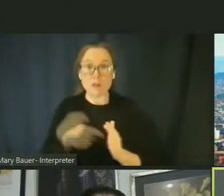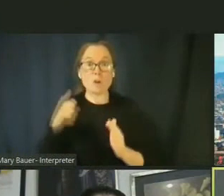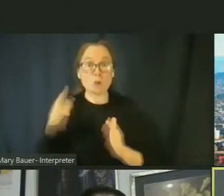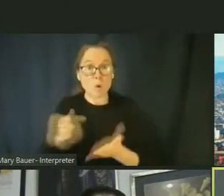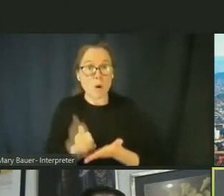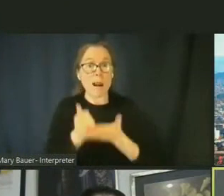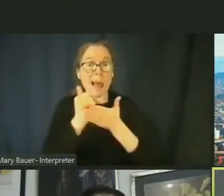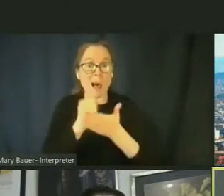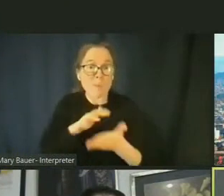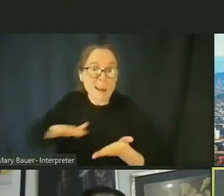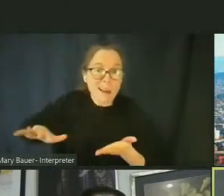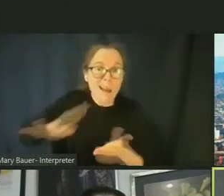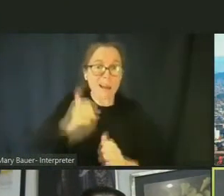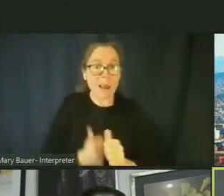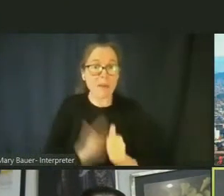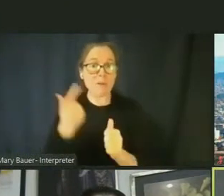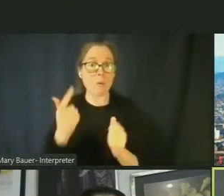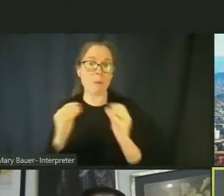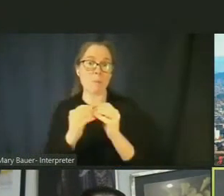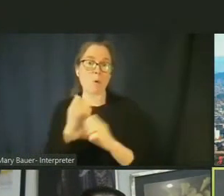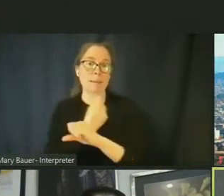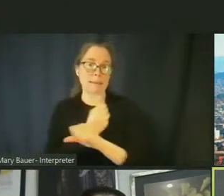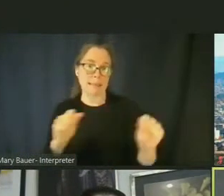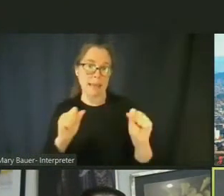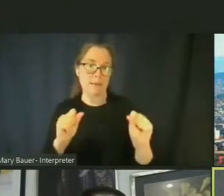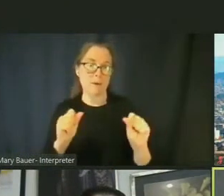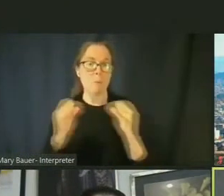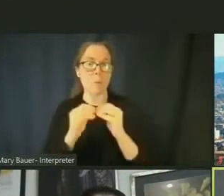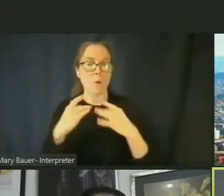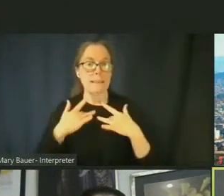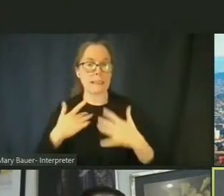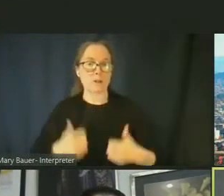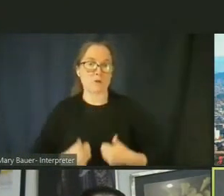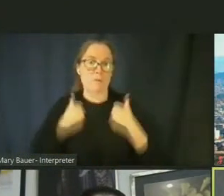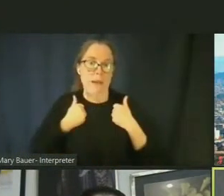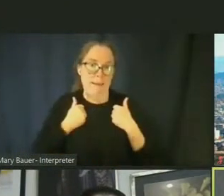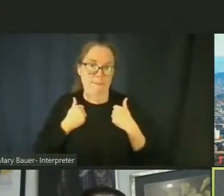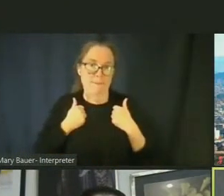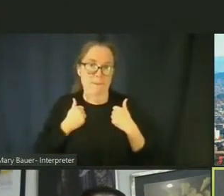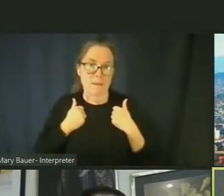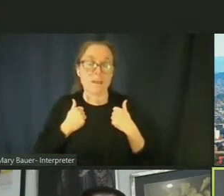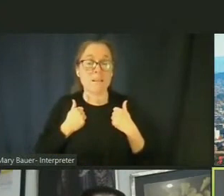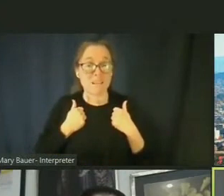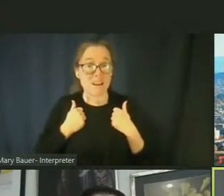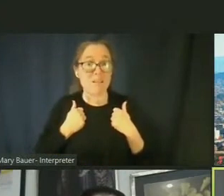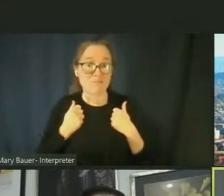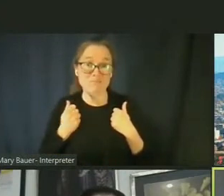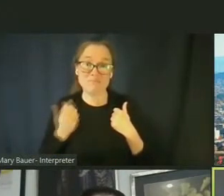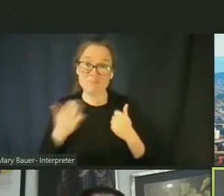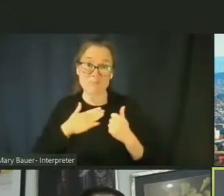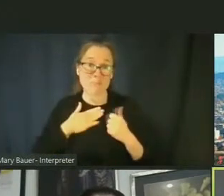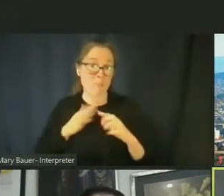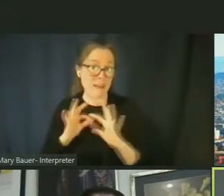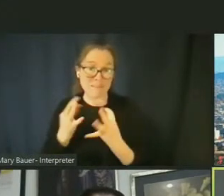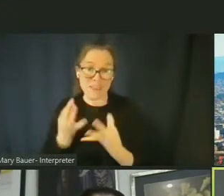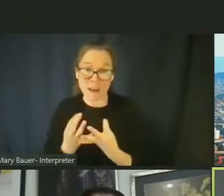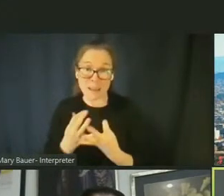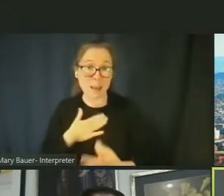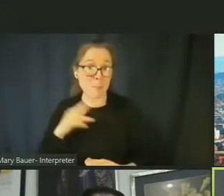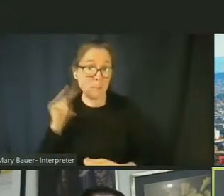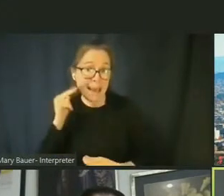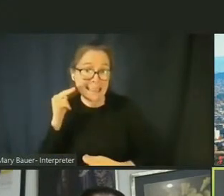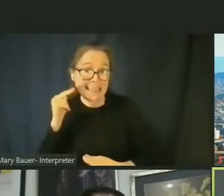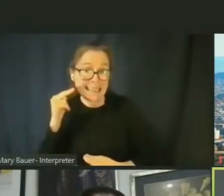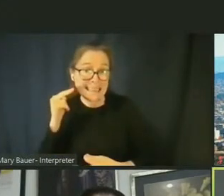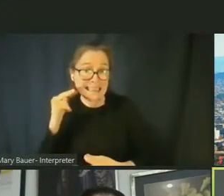your bets in terms of surviving the pandemic. And it's what I would want for my family, just as I put my niece in her car seat in the